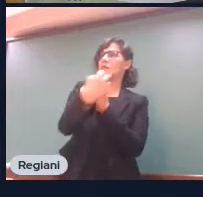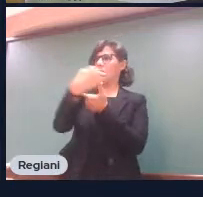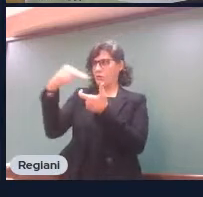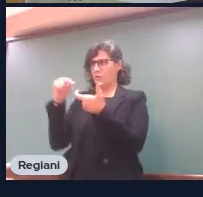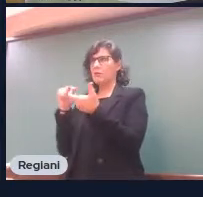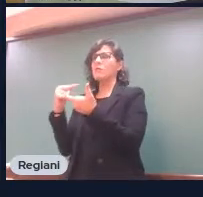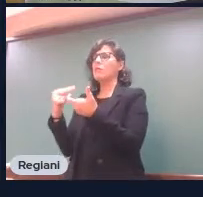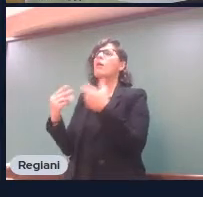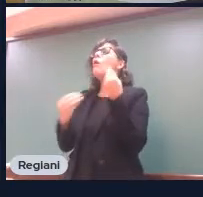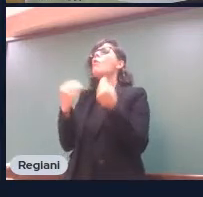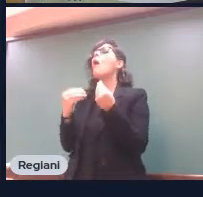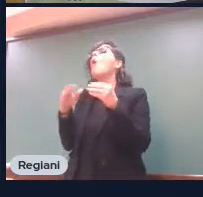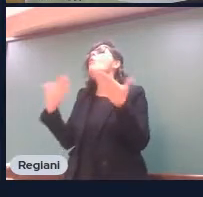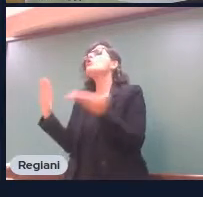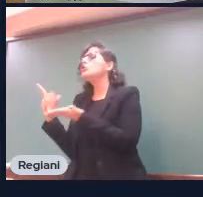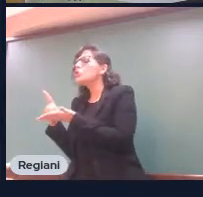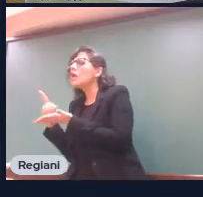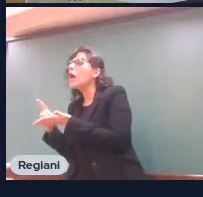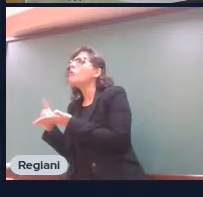is now part of our